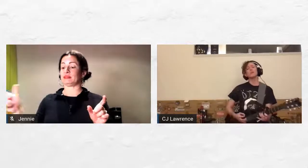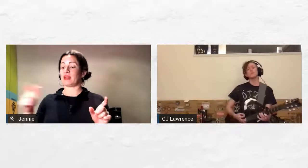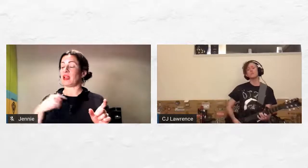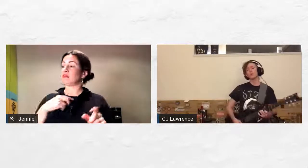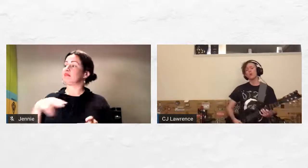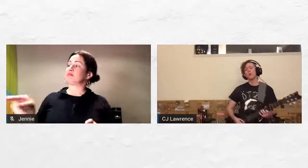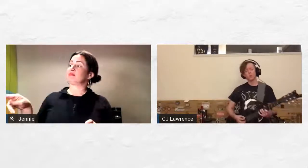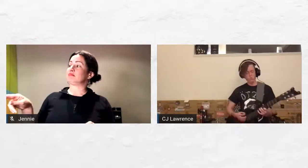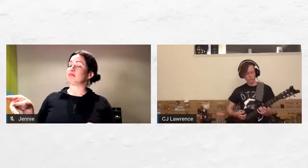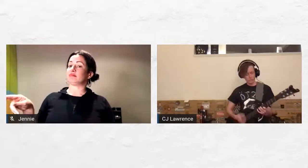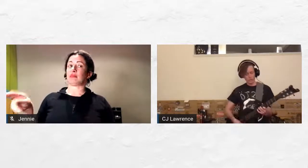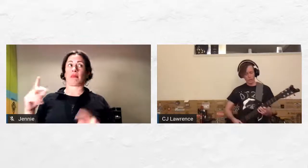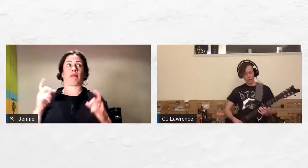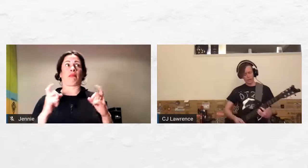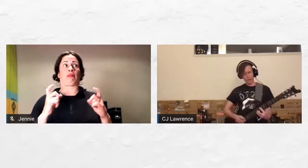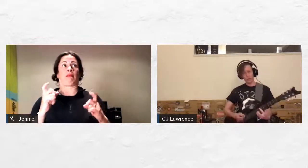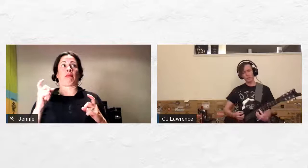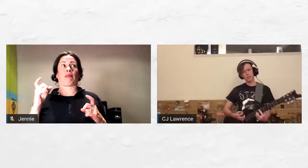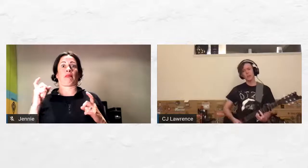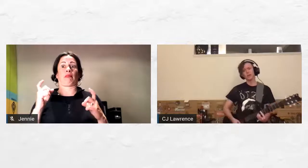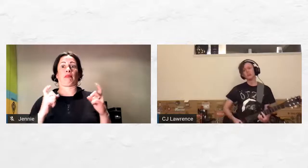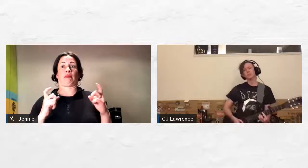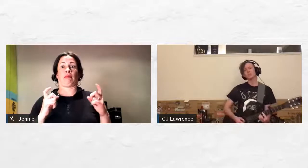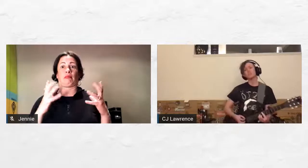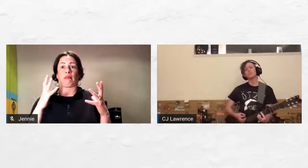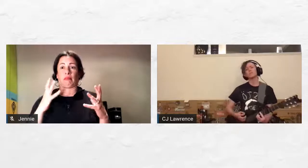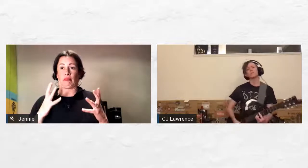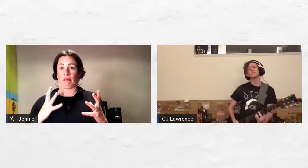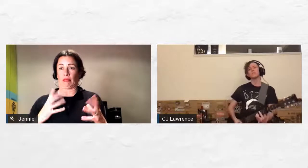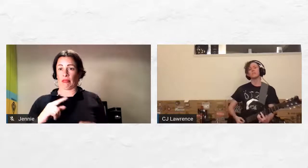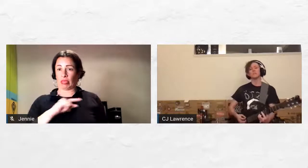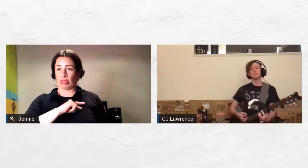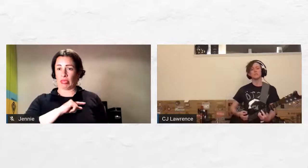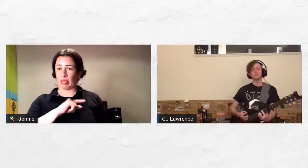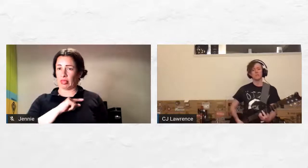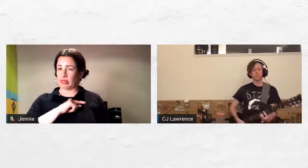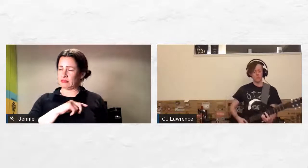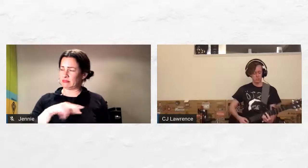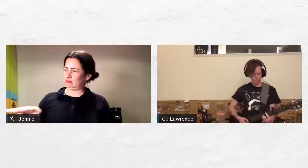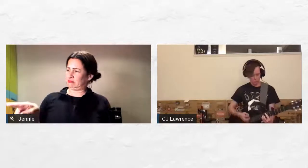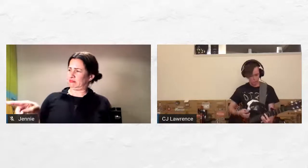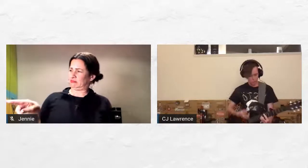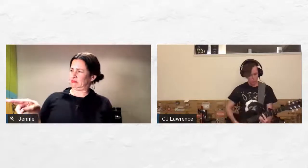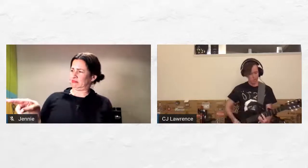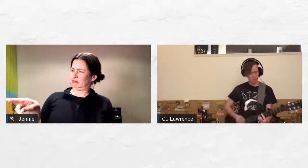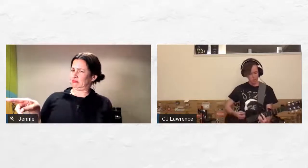look so sad and guilty.